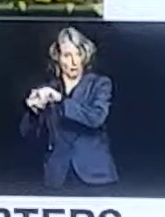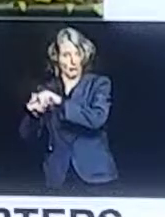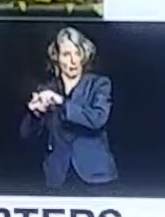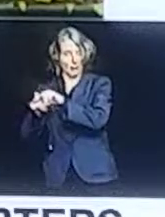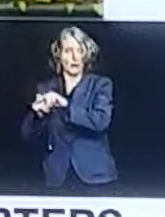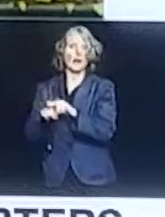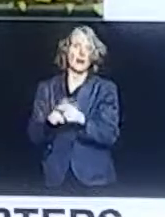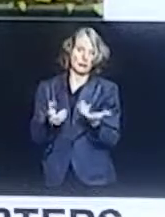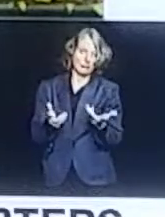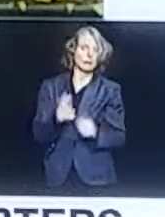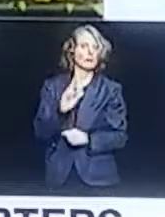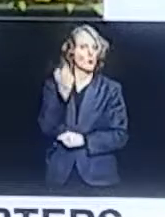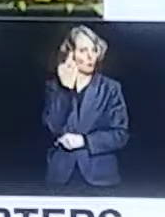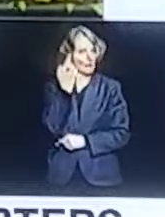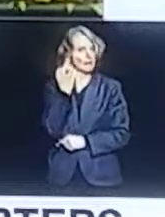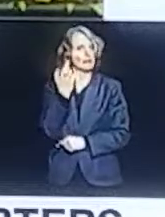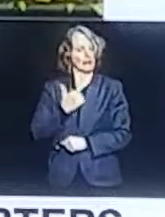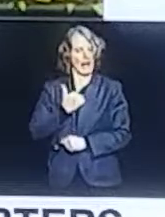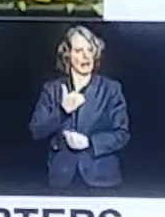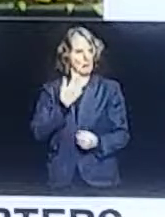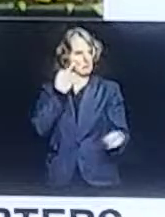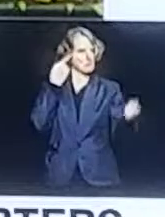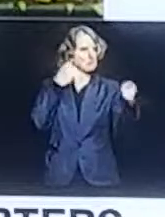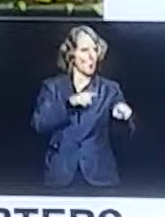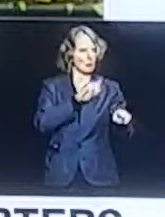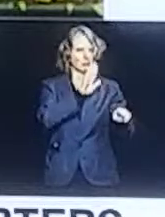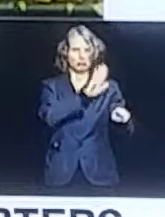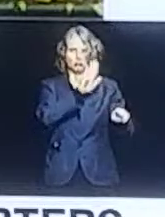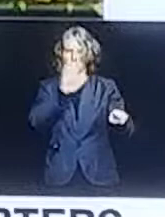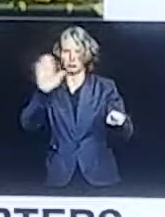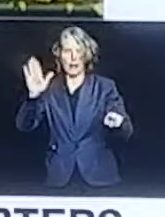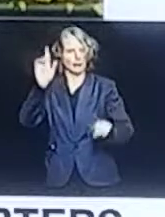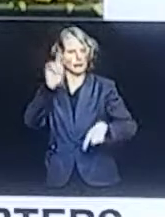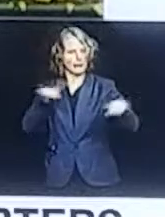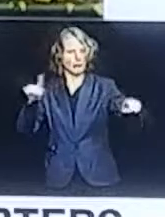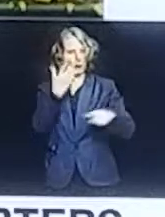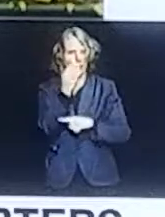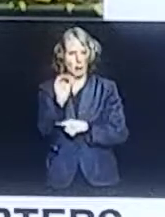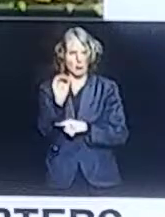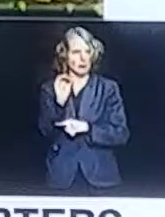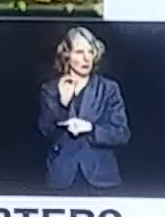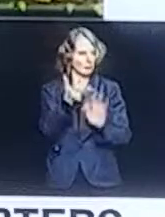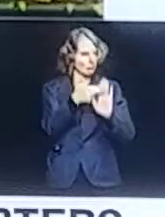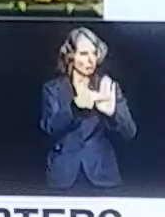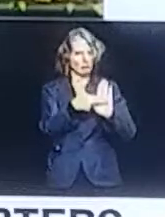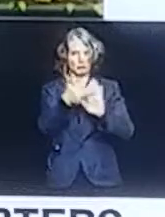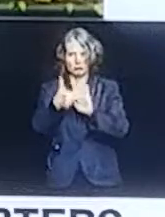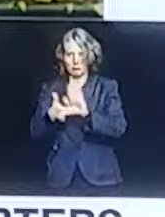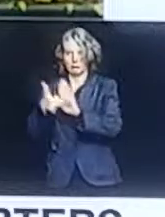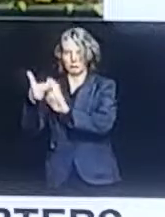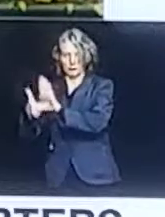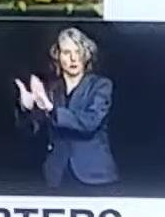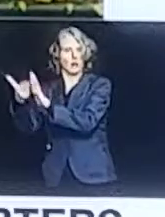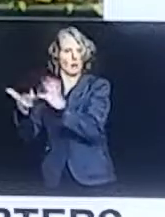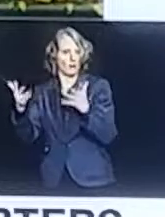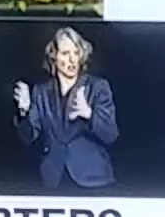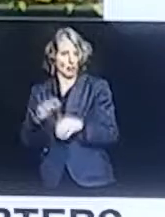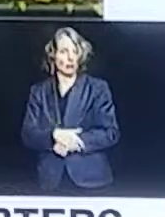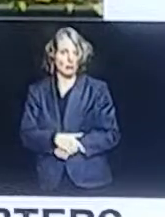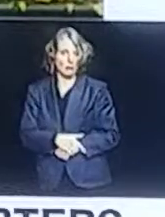ensured that we had agreements in place with many different drug makers and vaccine